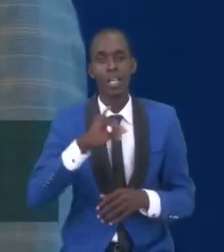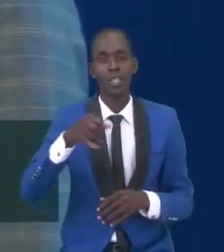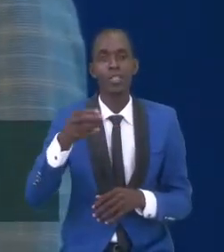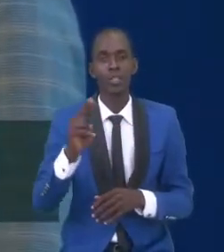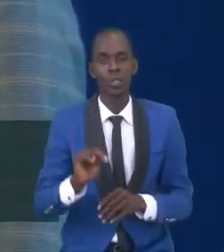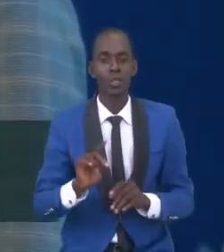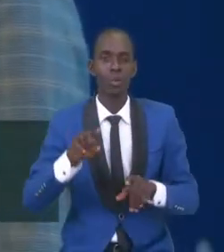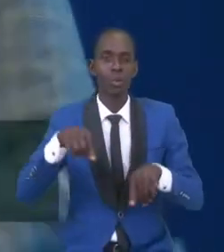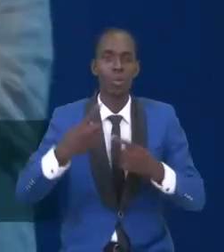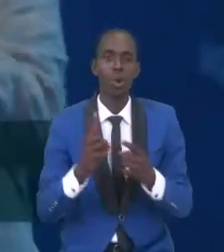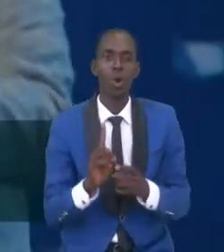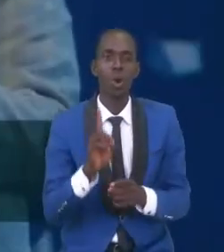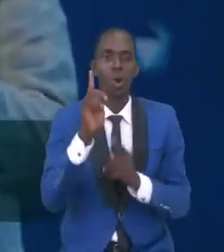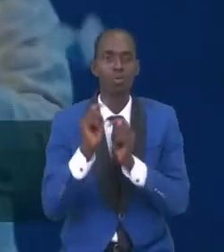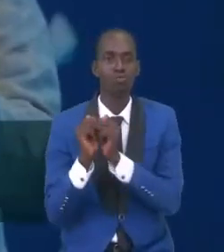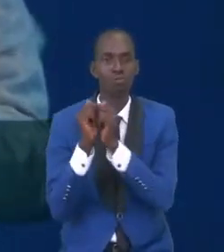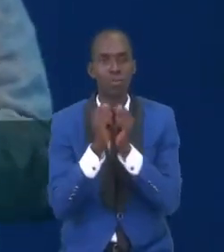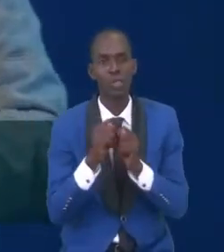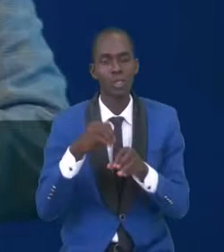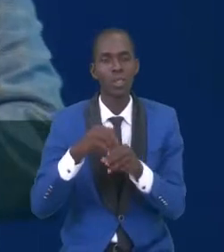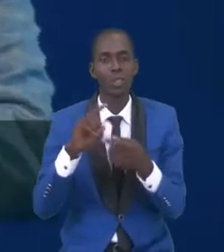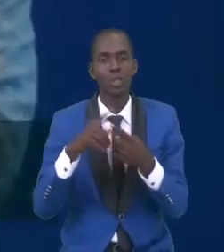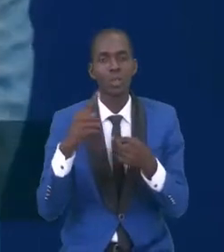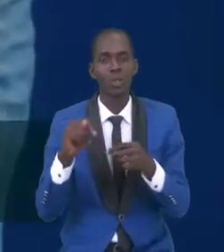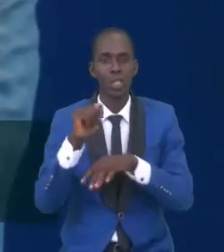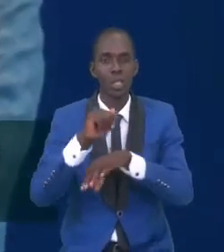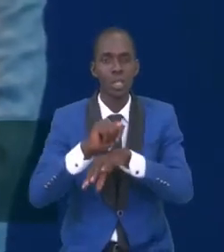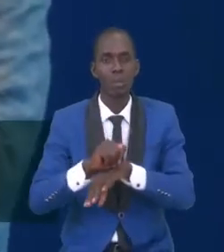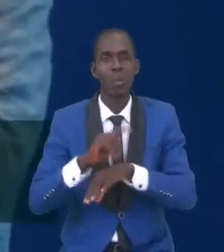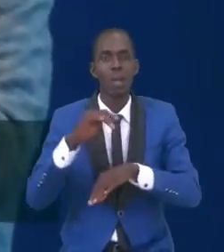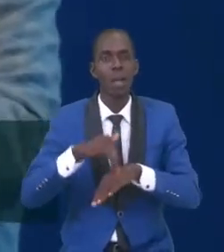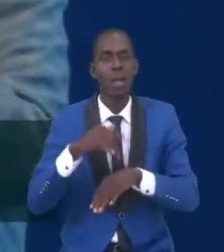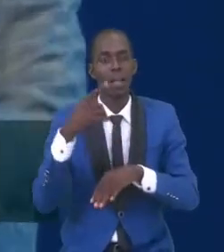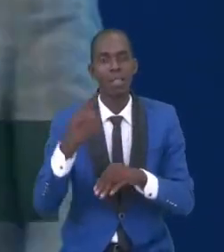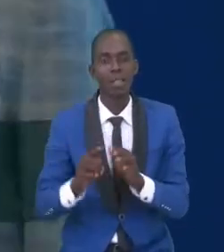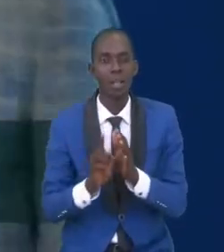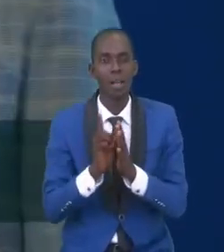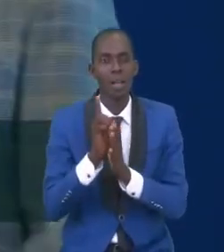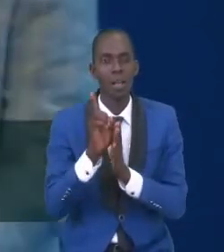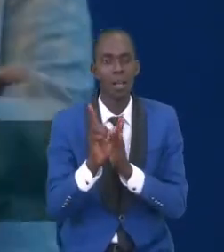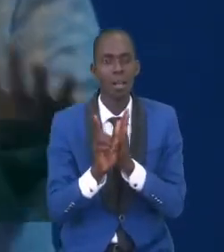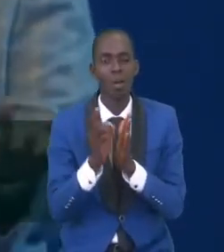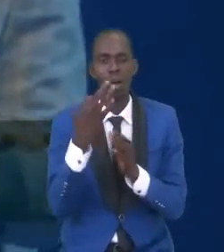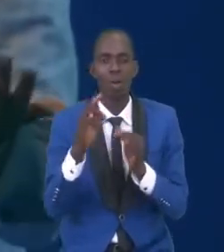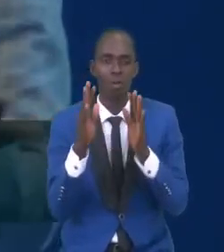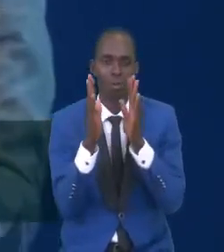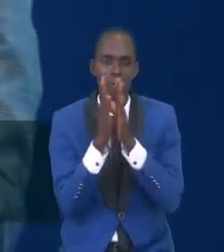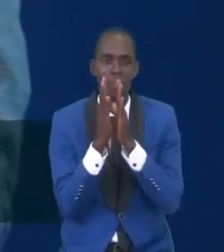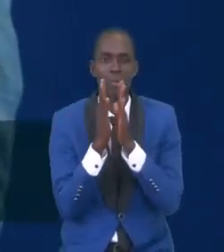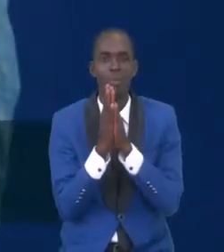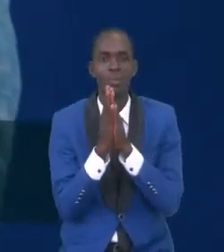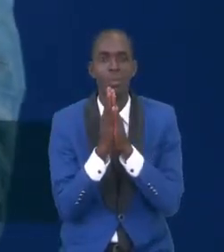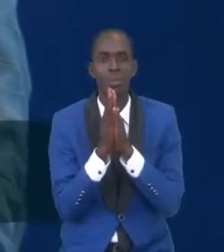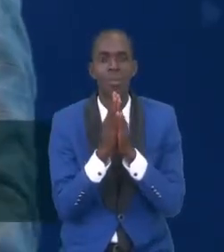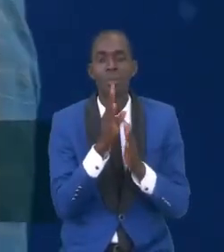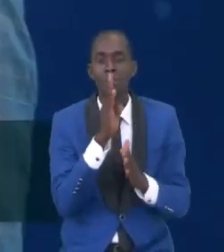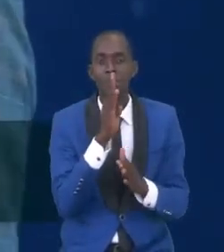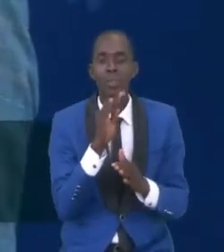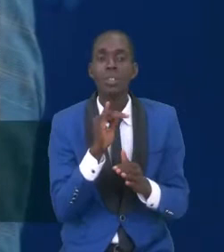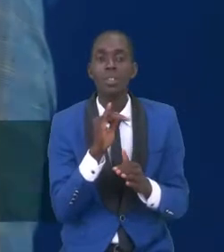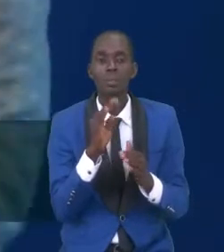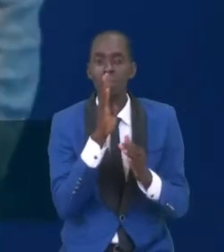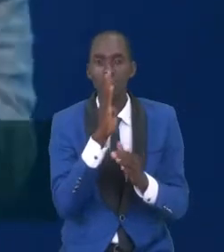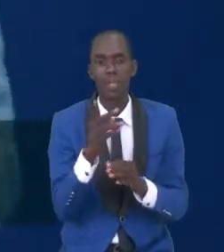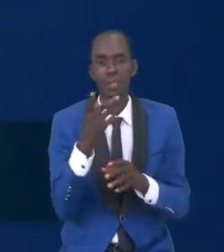up together into the temple at the hour of prayer, being the ninth